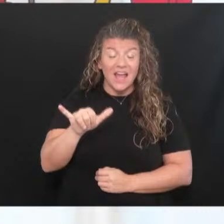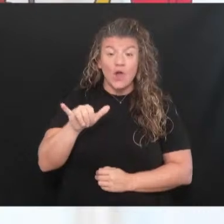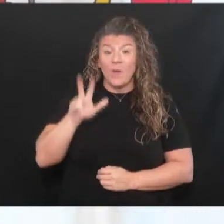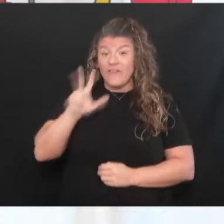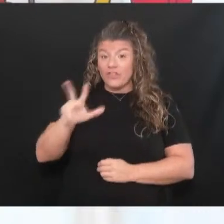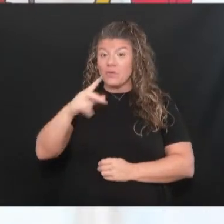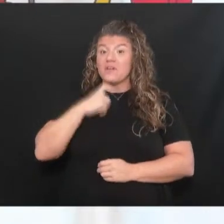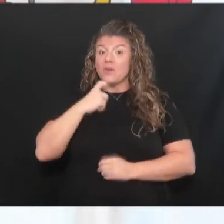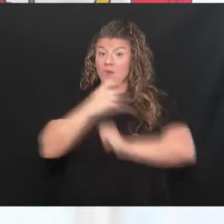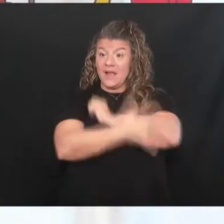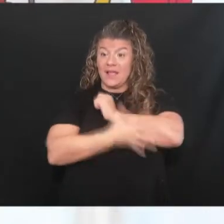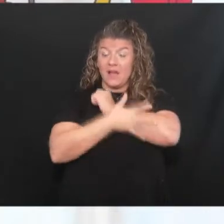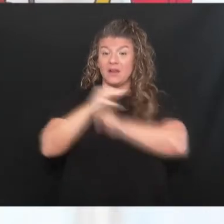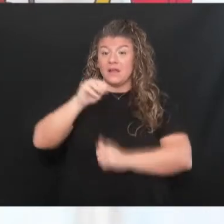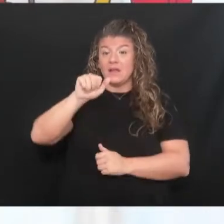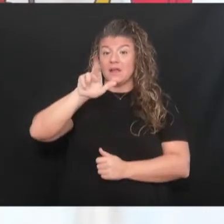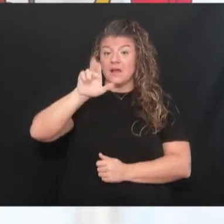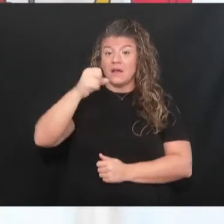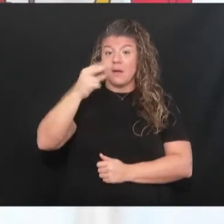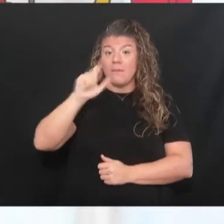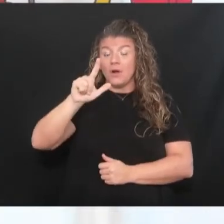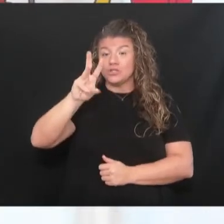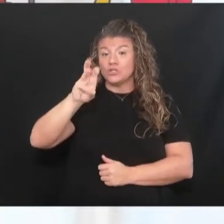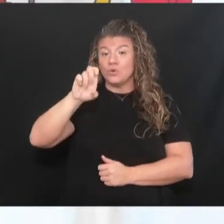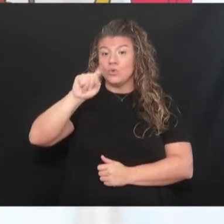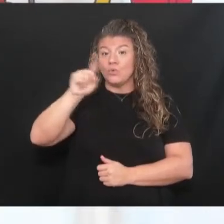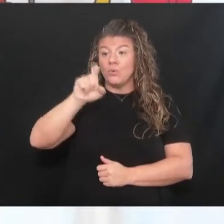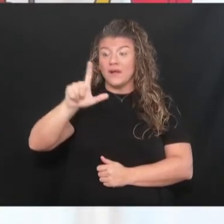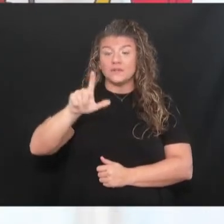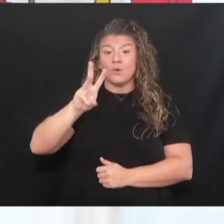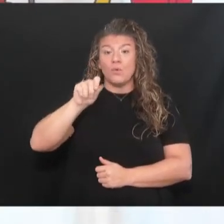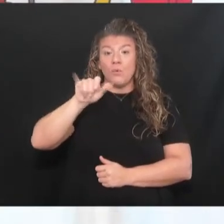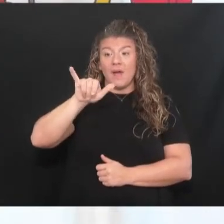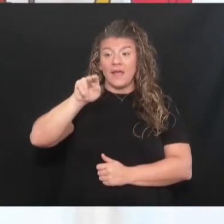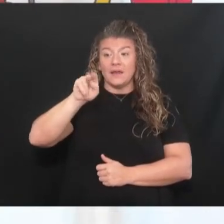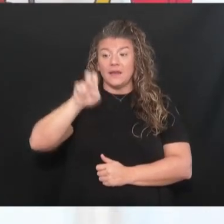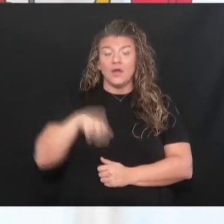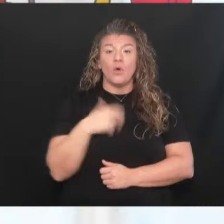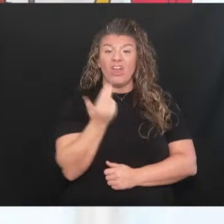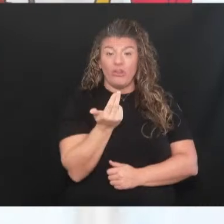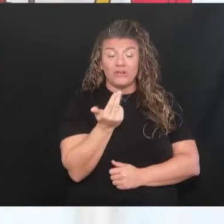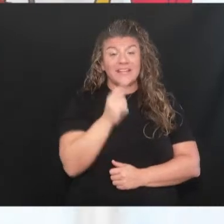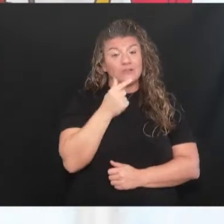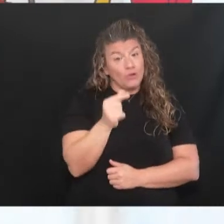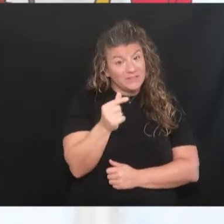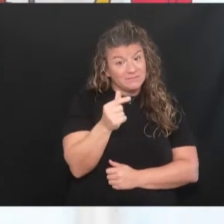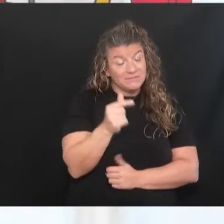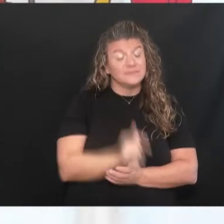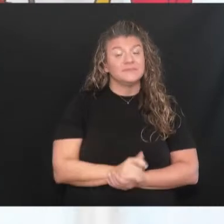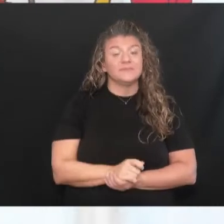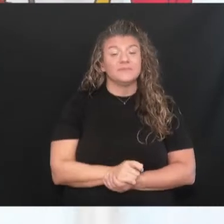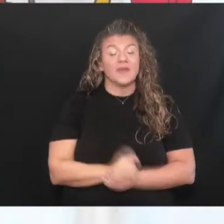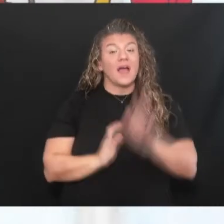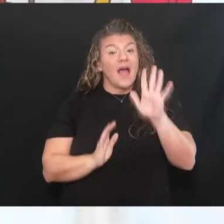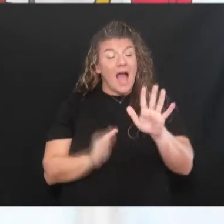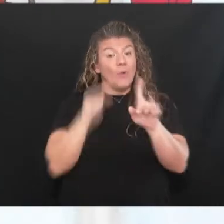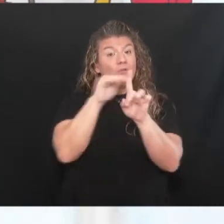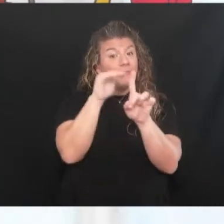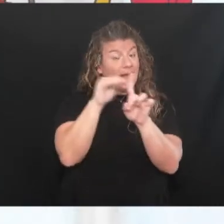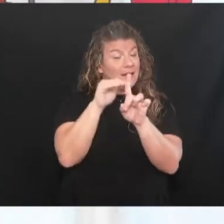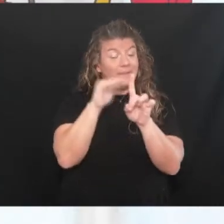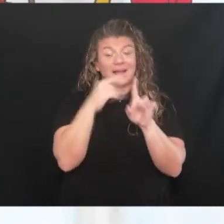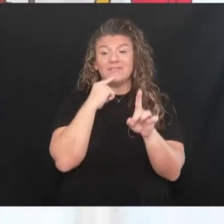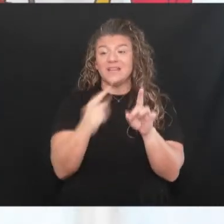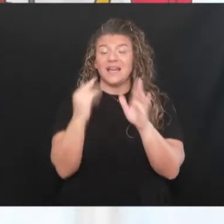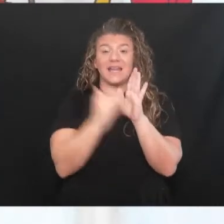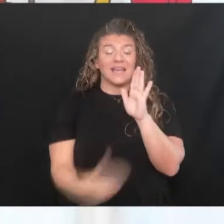red counties now, Marshall, Wetzel, and Wayne, and only 13 counties in the green. I remind those, like I've said over and